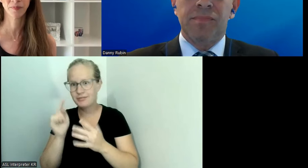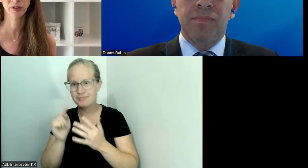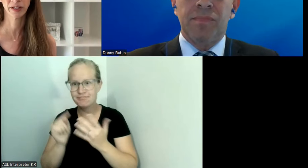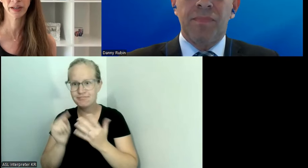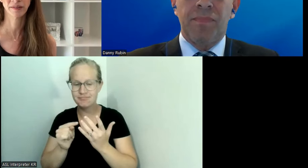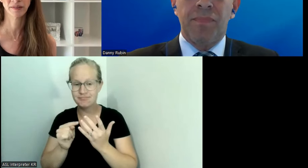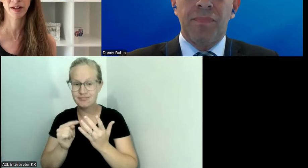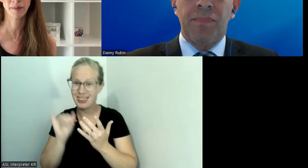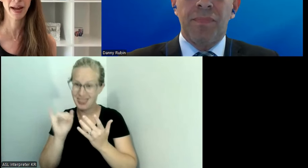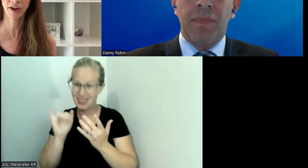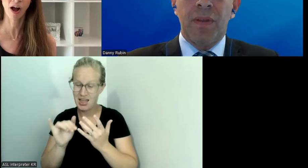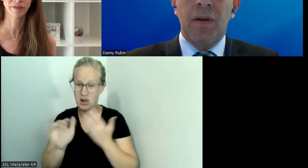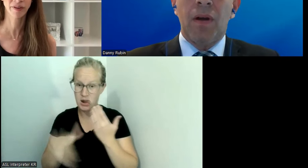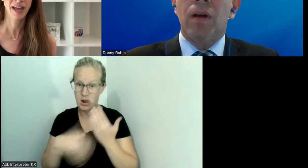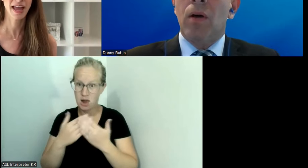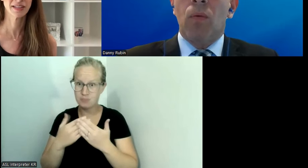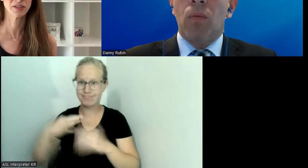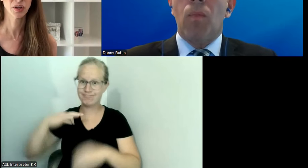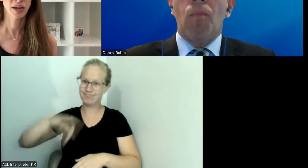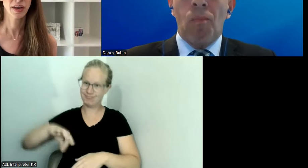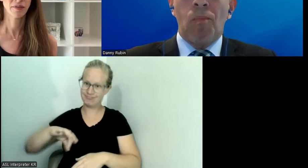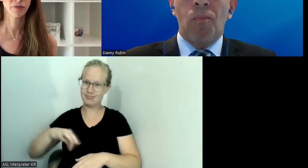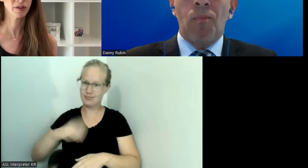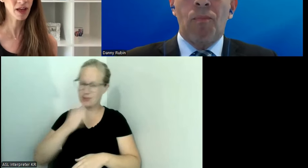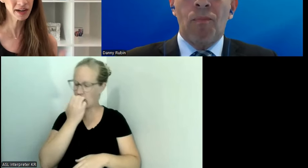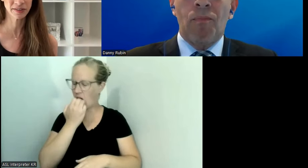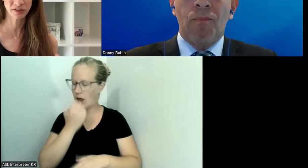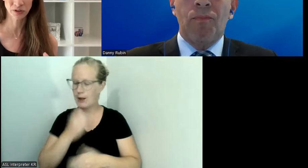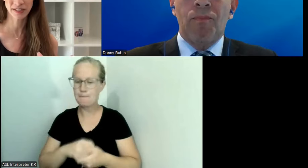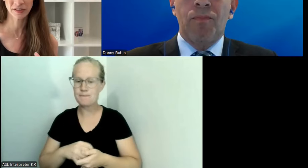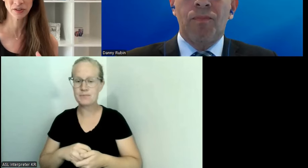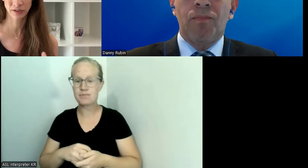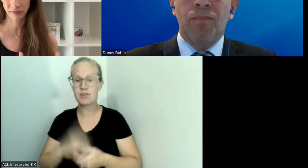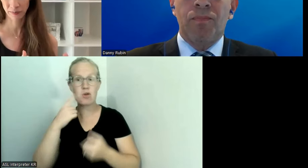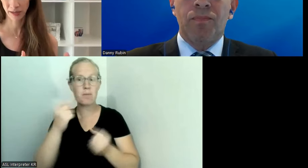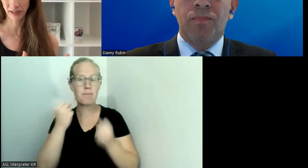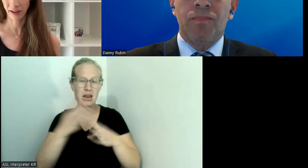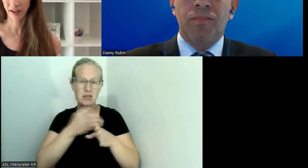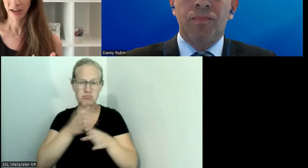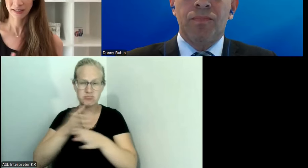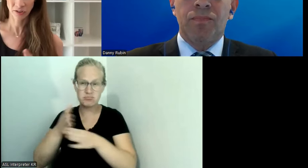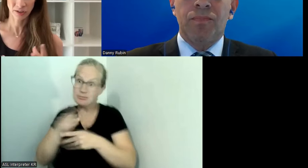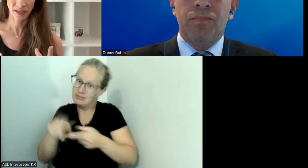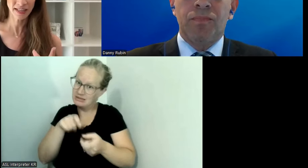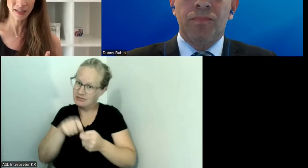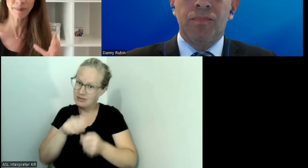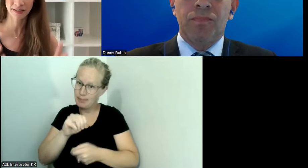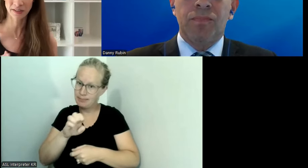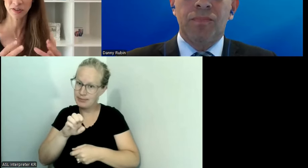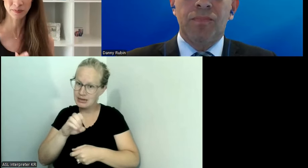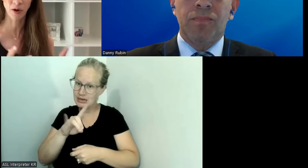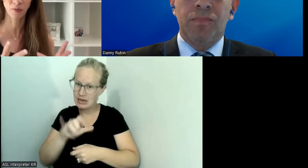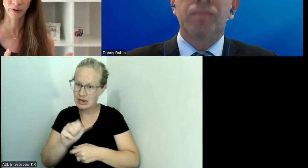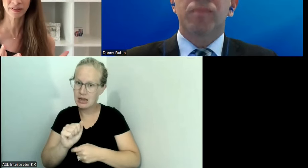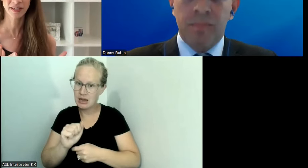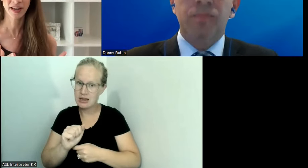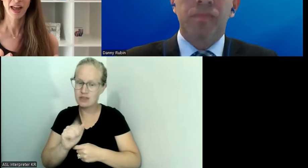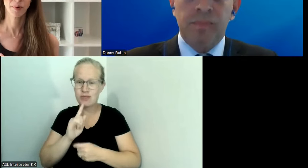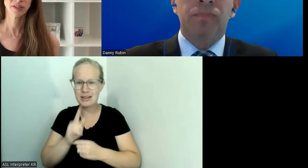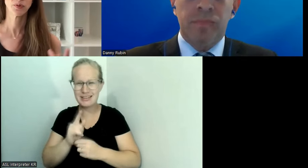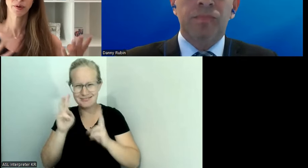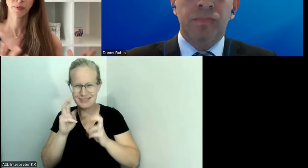um, really, I think paid off and for a lot of industries and certainly for media, it's such a, it ends up being such a small